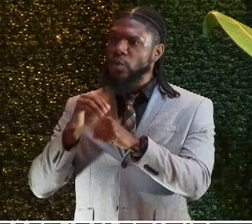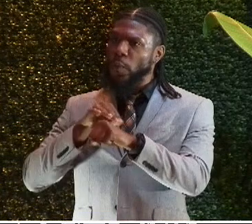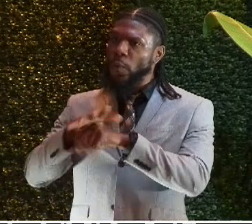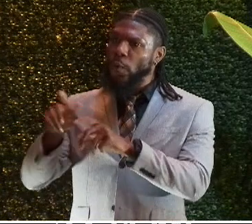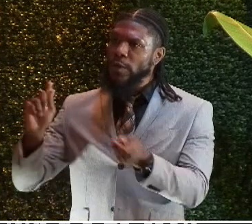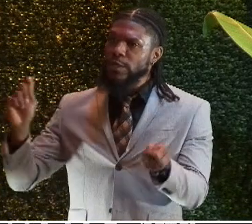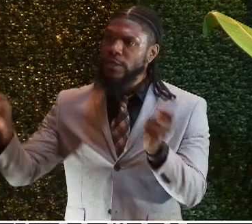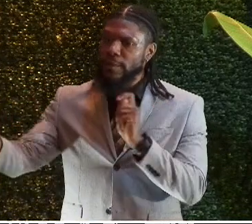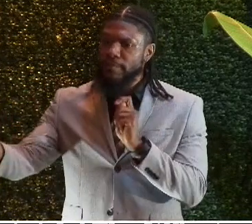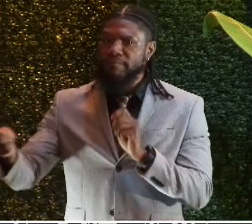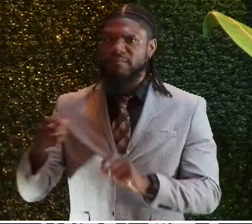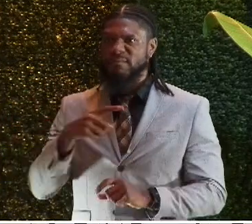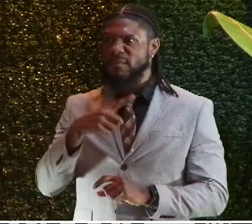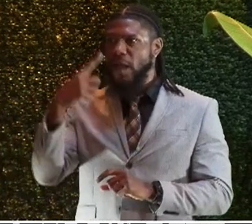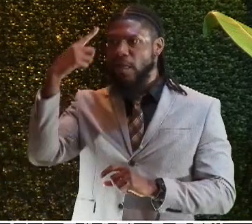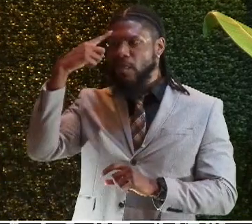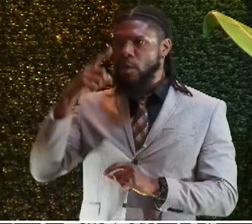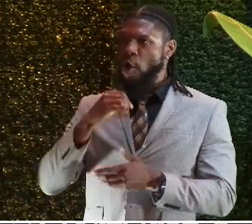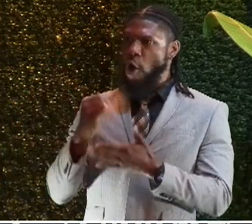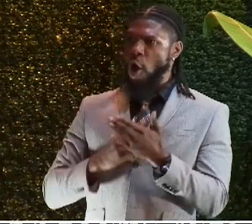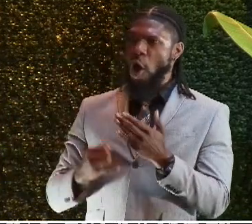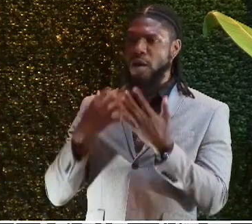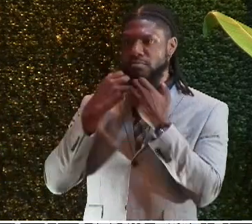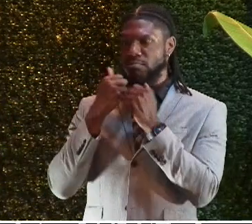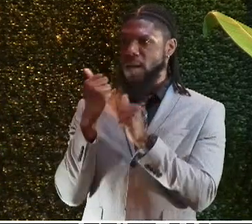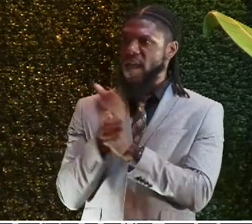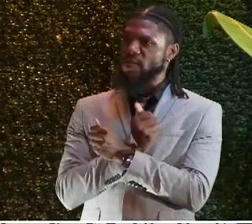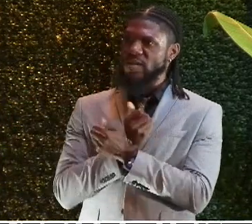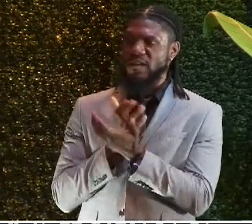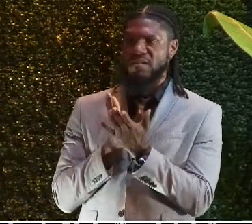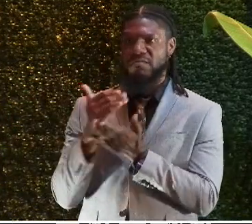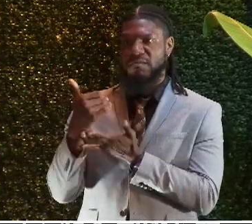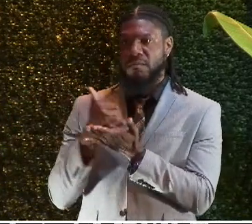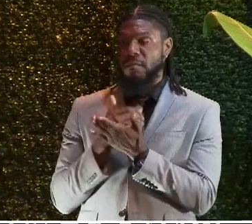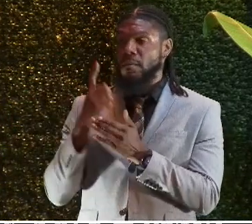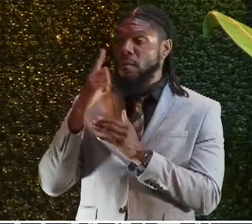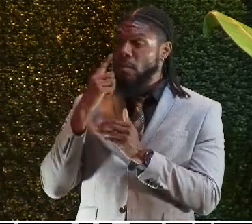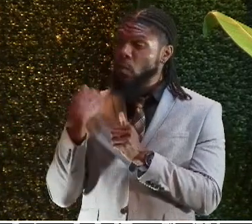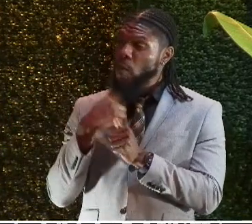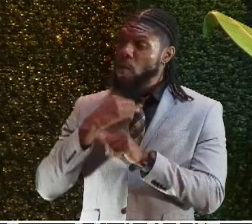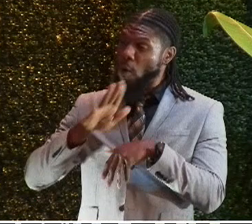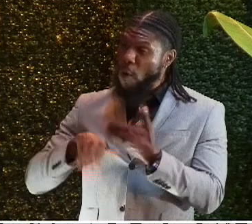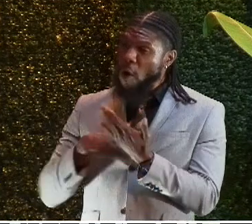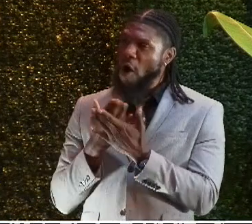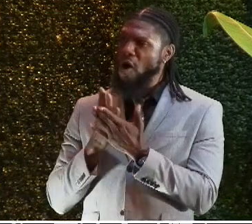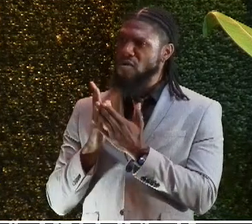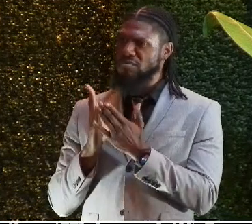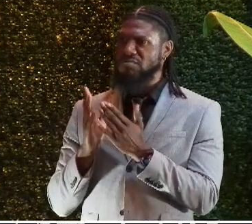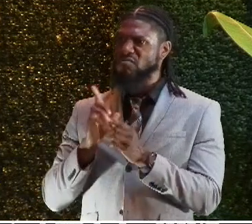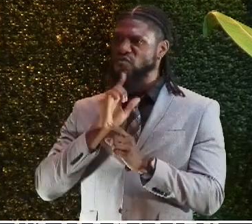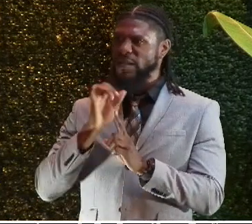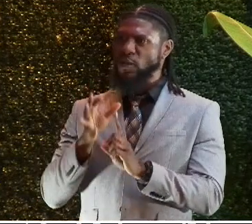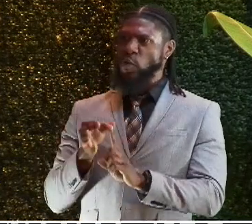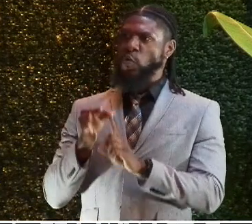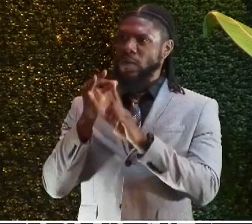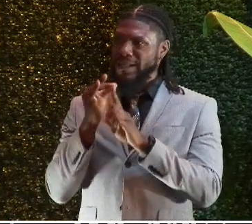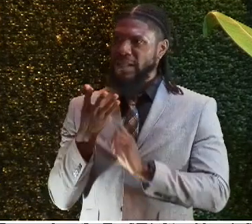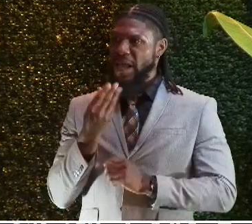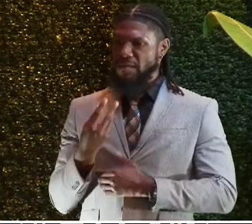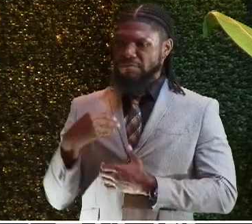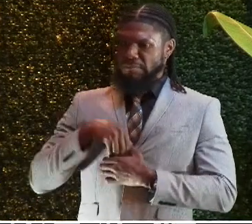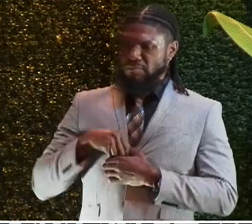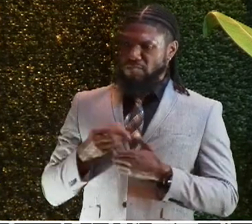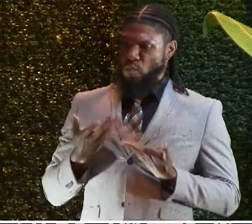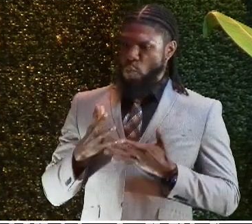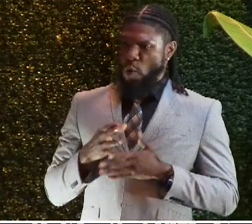that art is everything. I think that we are all kind of just uniquely and intrinsically